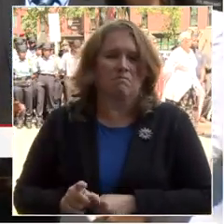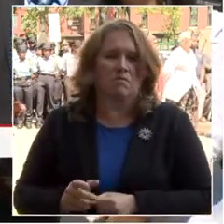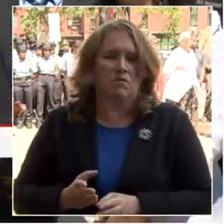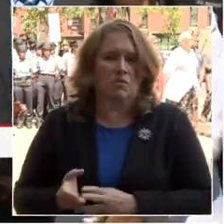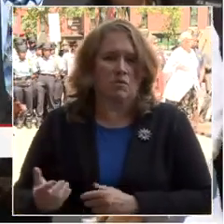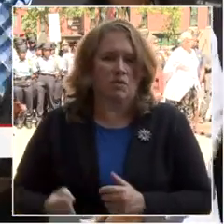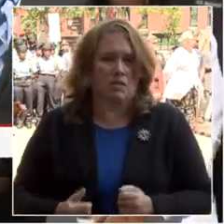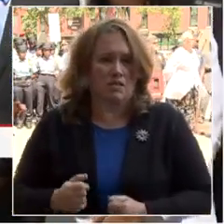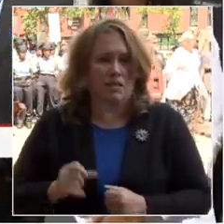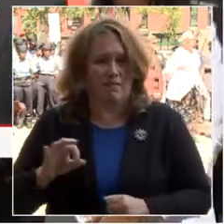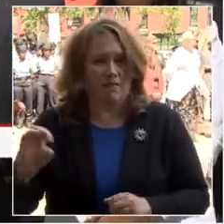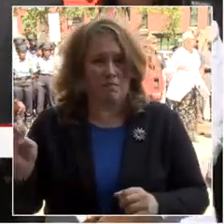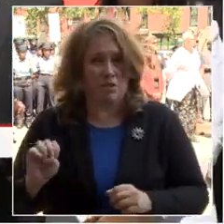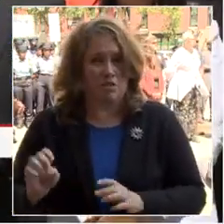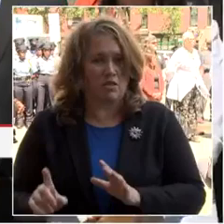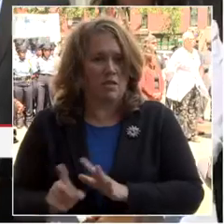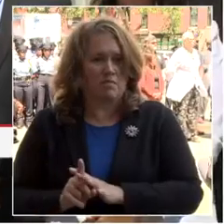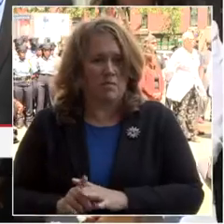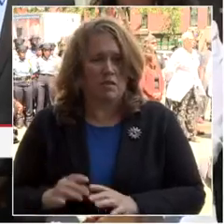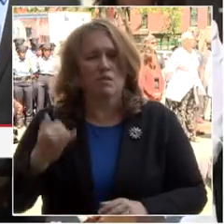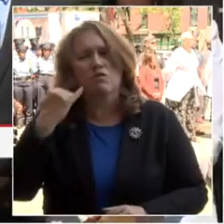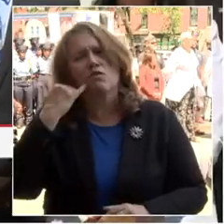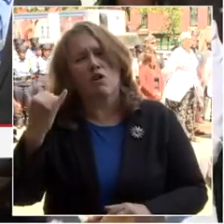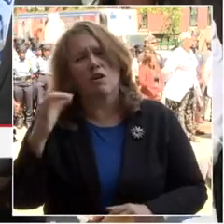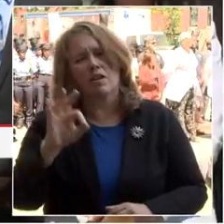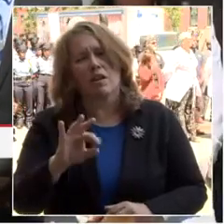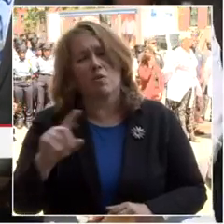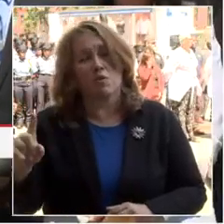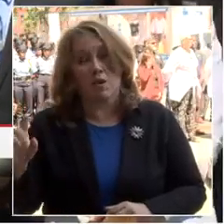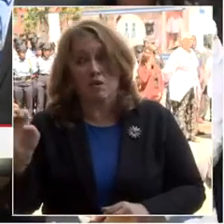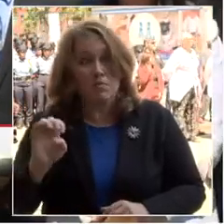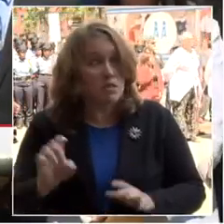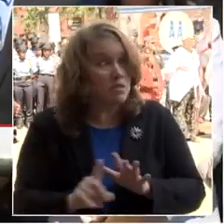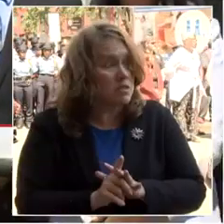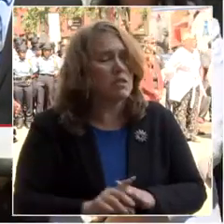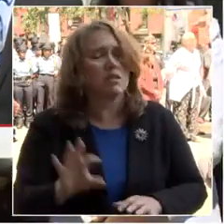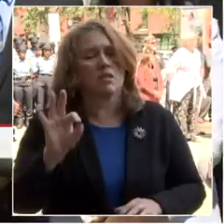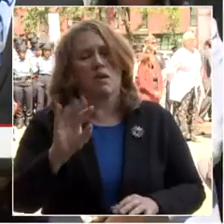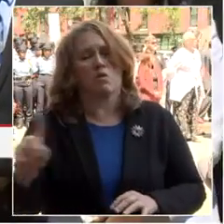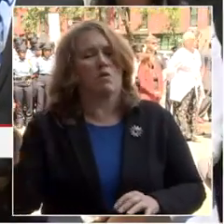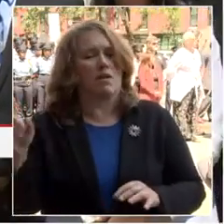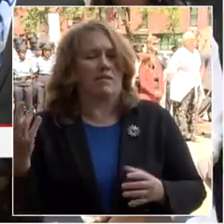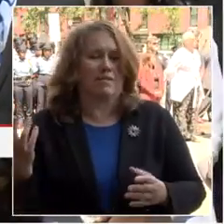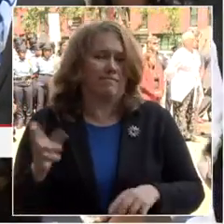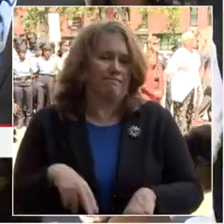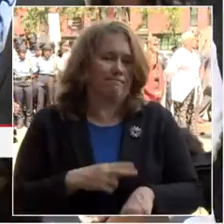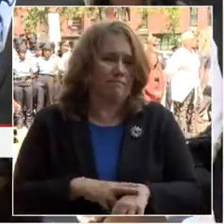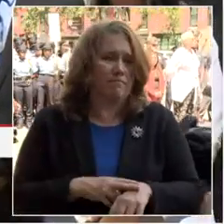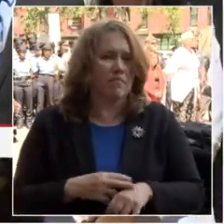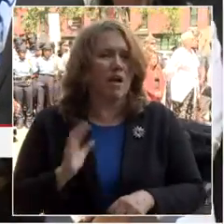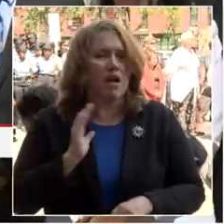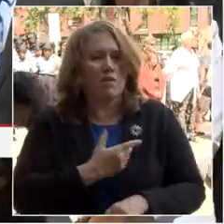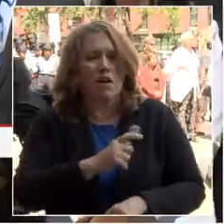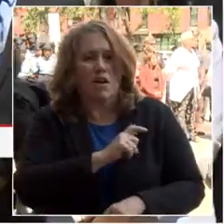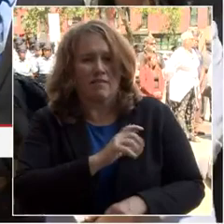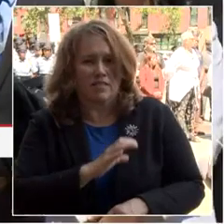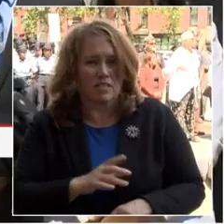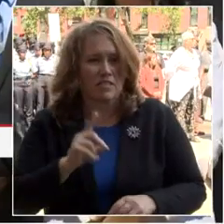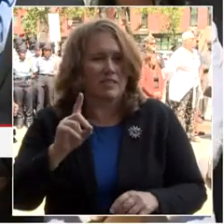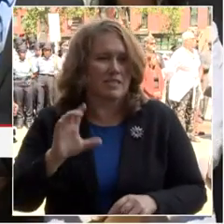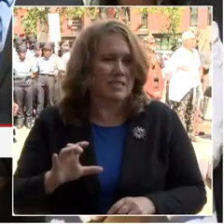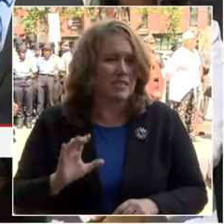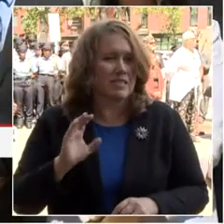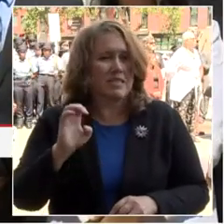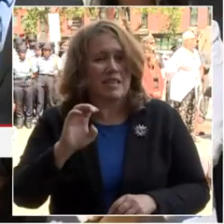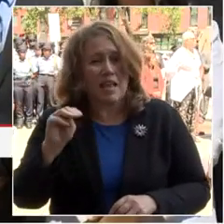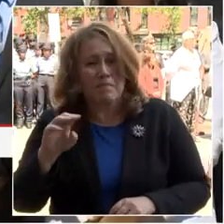emergency. Lastly, I want to thank the MPD officers that work each holiday, our DC Fire EMS crew members, and the